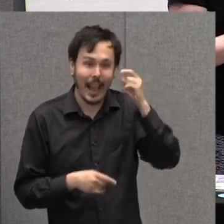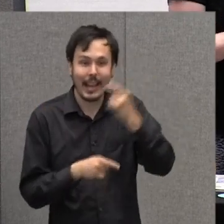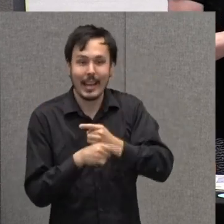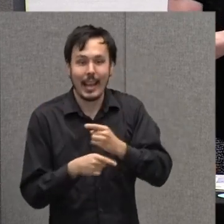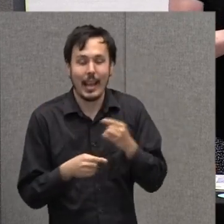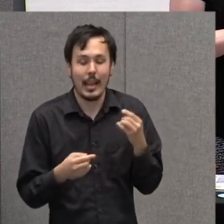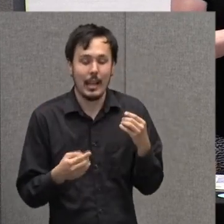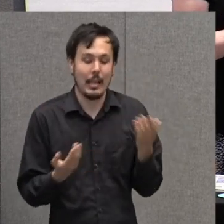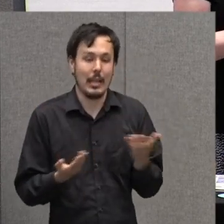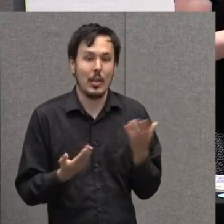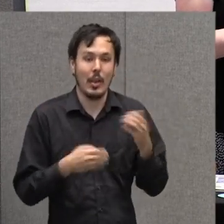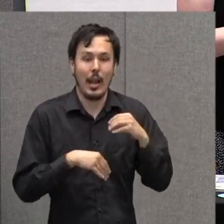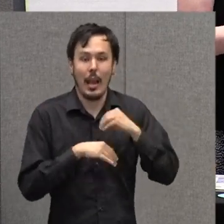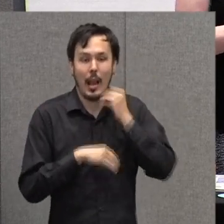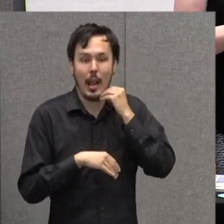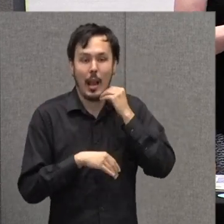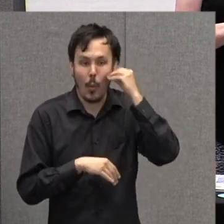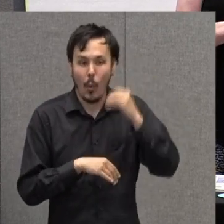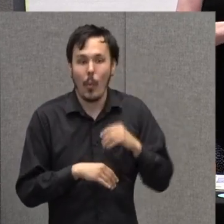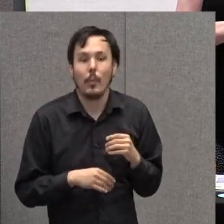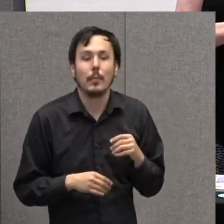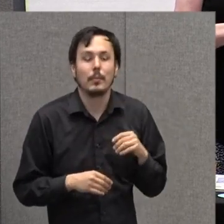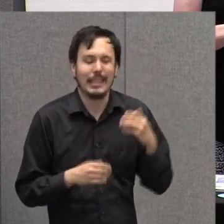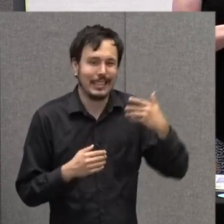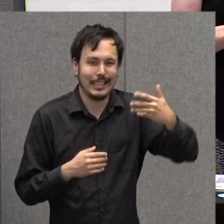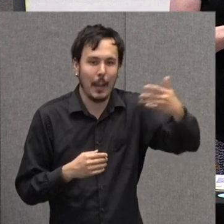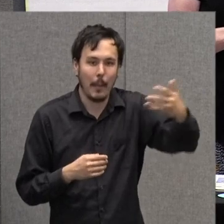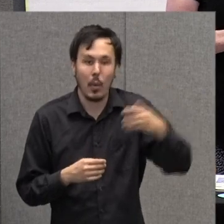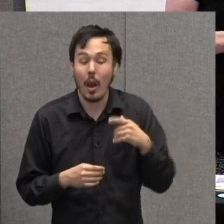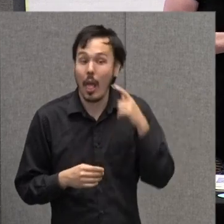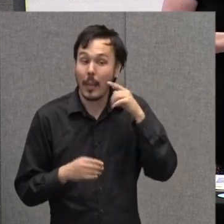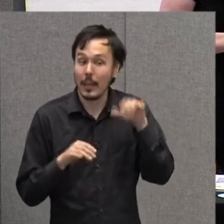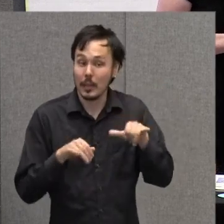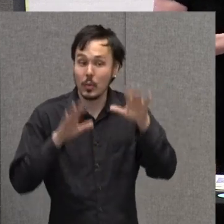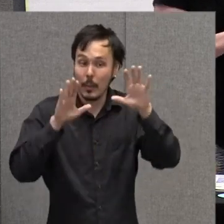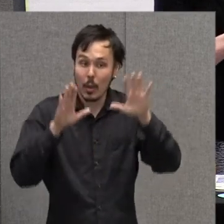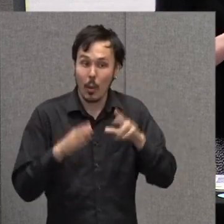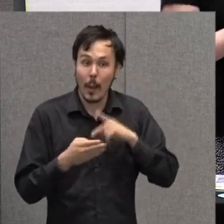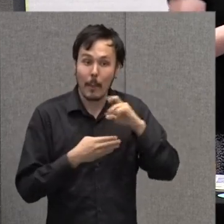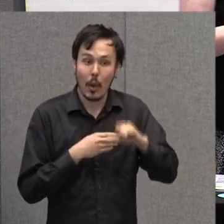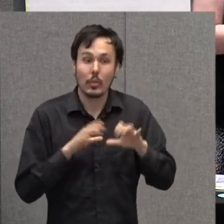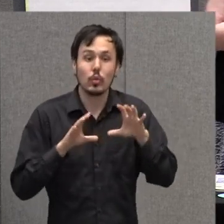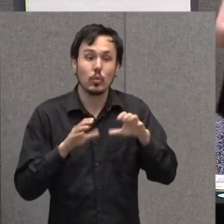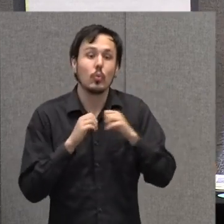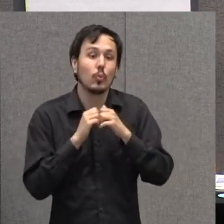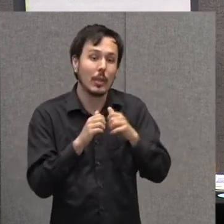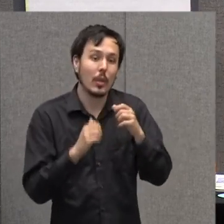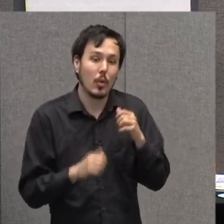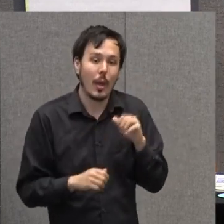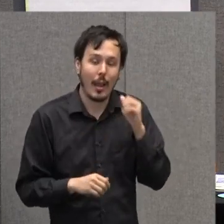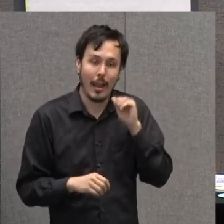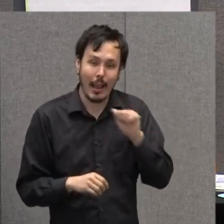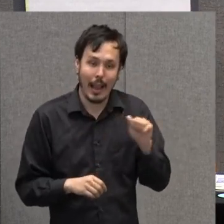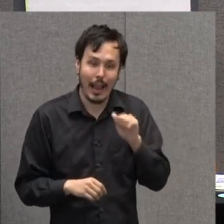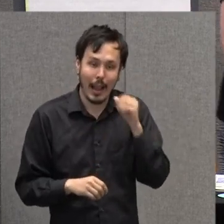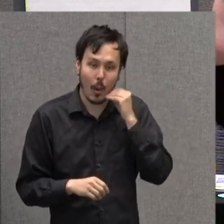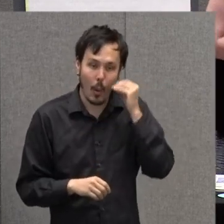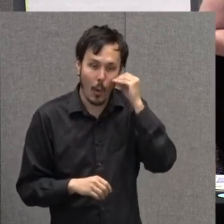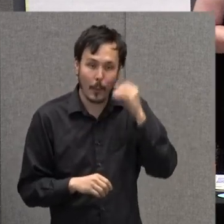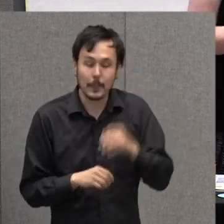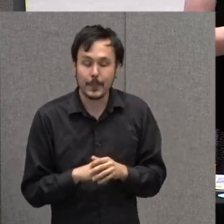point. So I thought this would be a great project to do with you all at home. But first, we're going to talk about Moses for a little